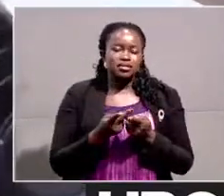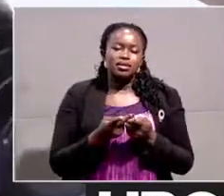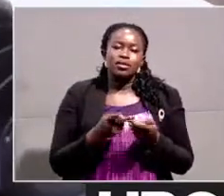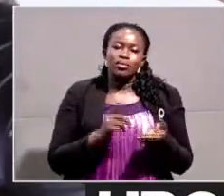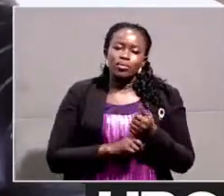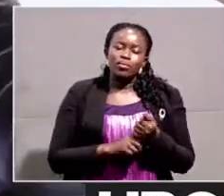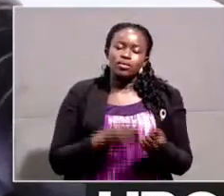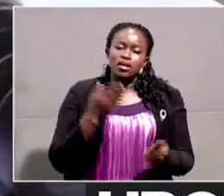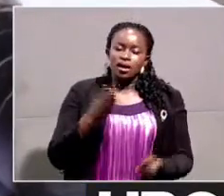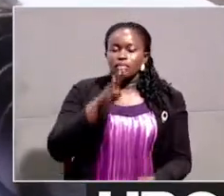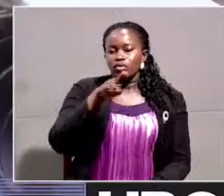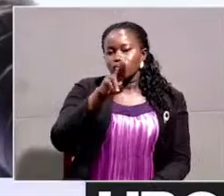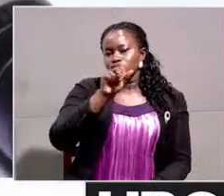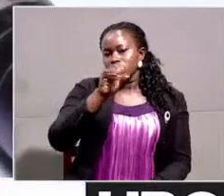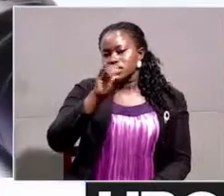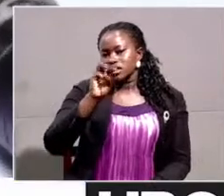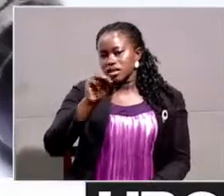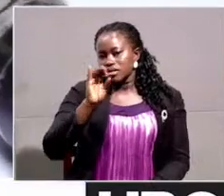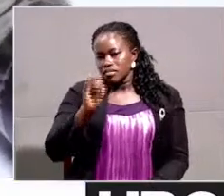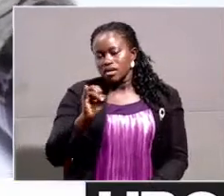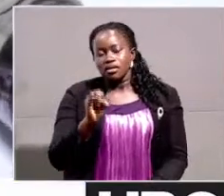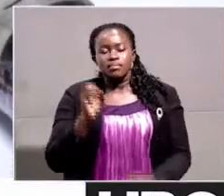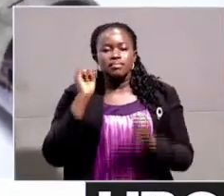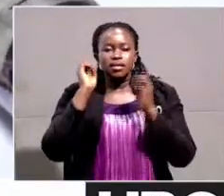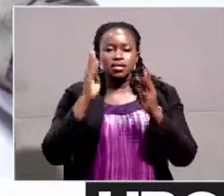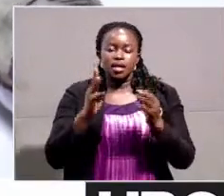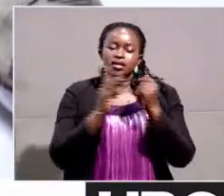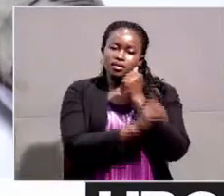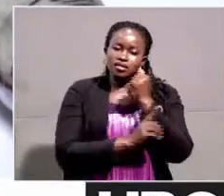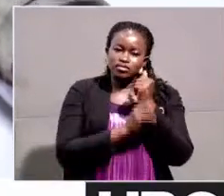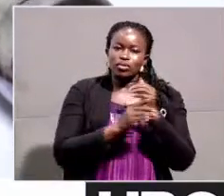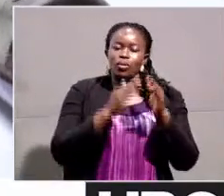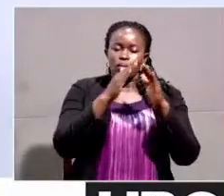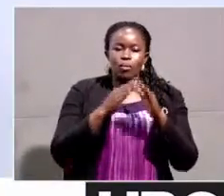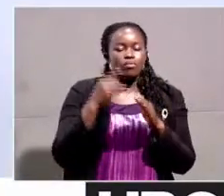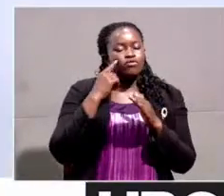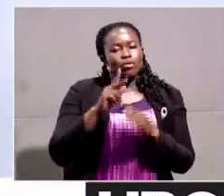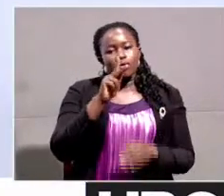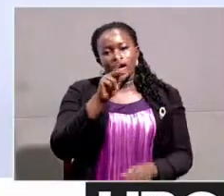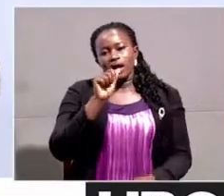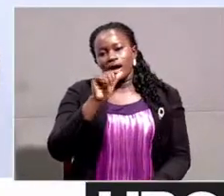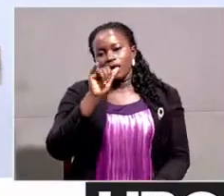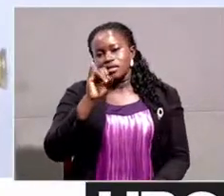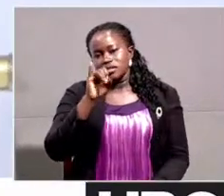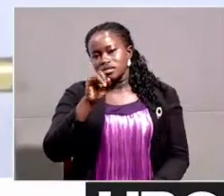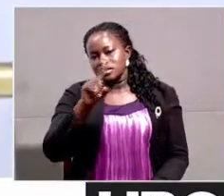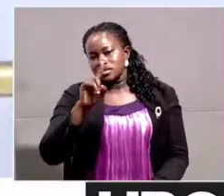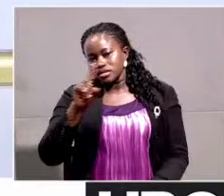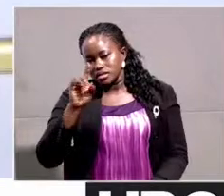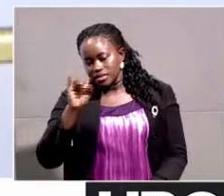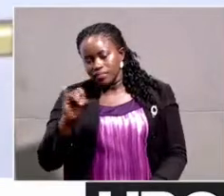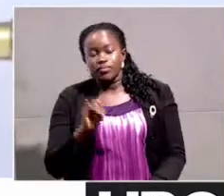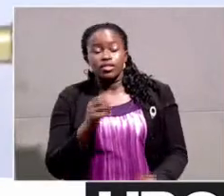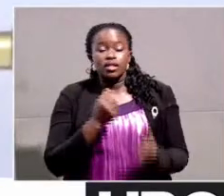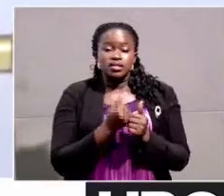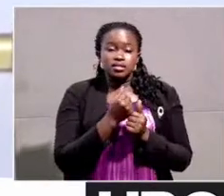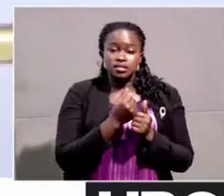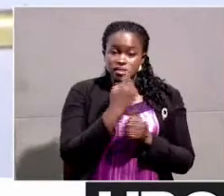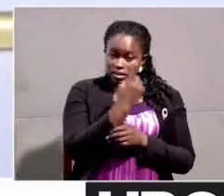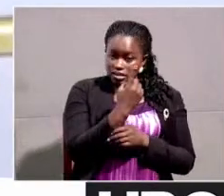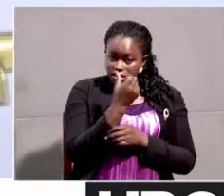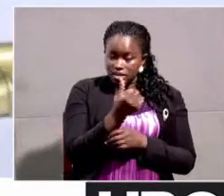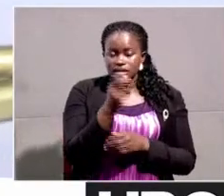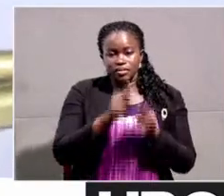Ibusimbi Lelwe Zone, Mitiana District, at the home of Jime Kaizi. 16 suspects were arrested